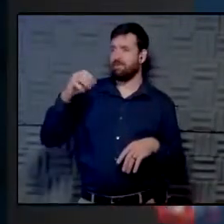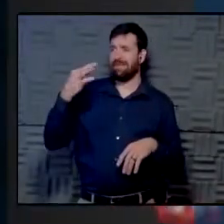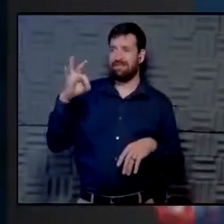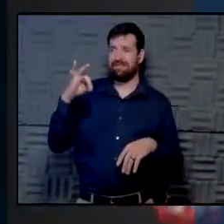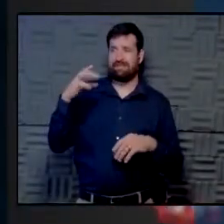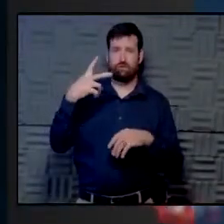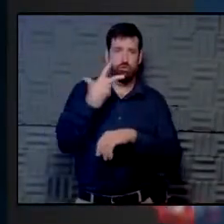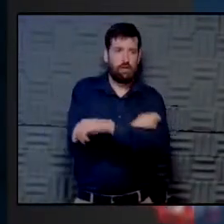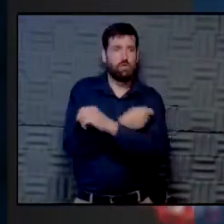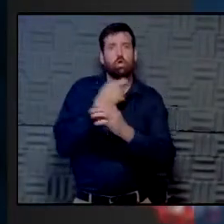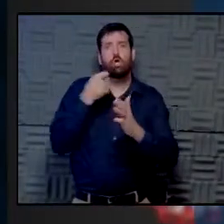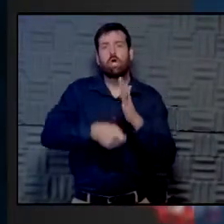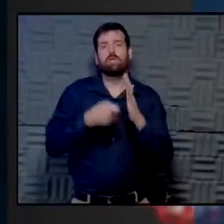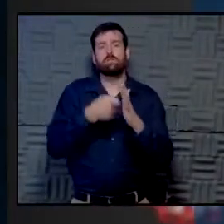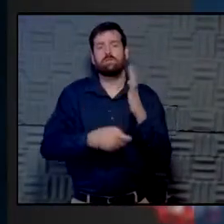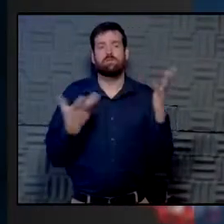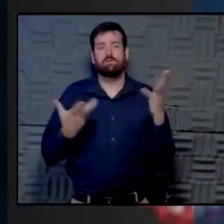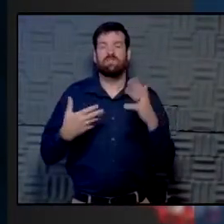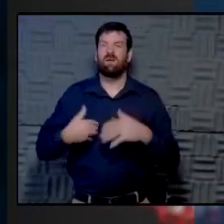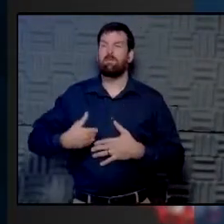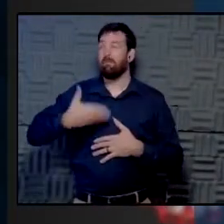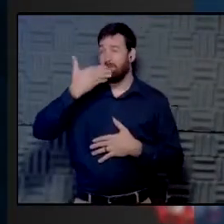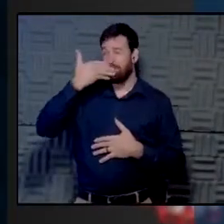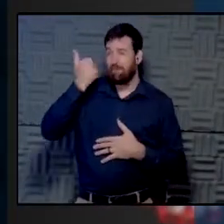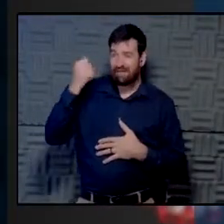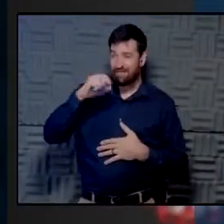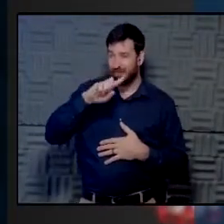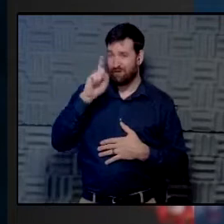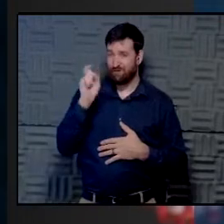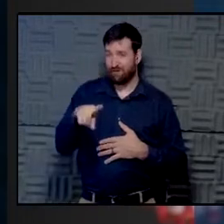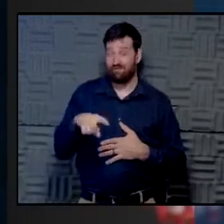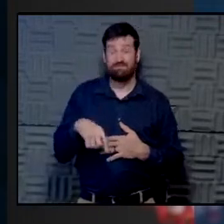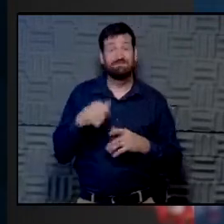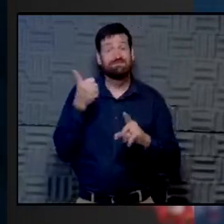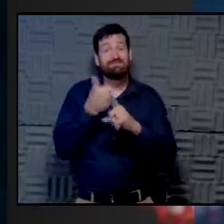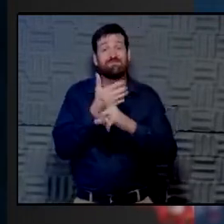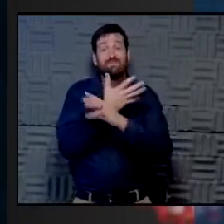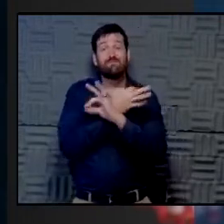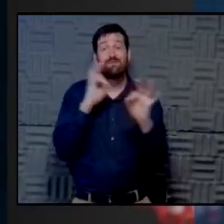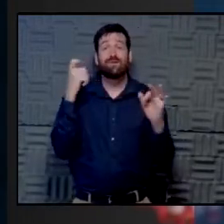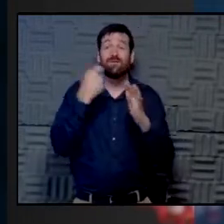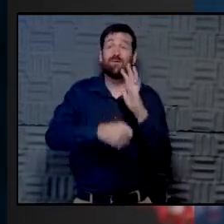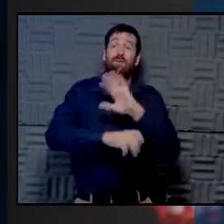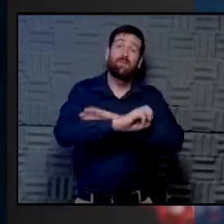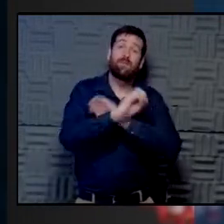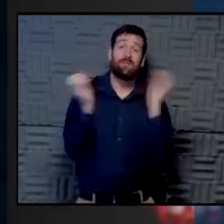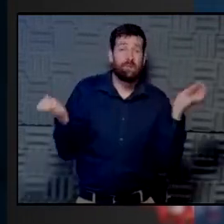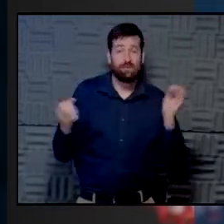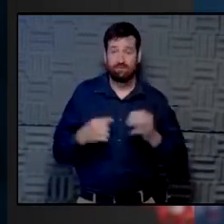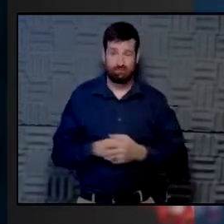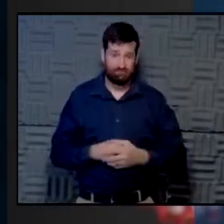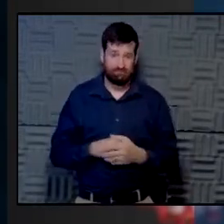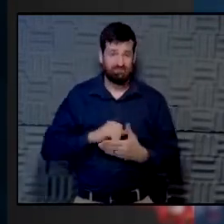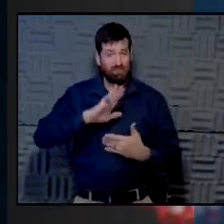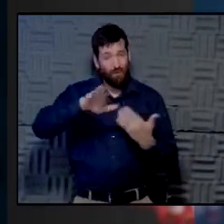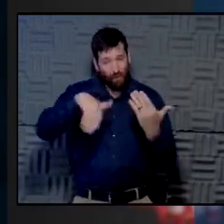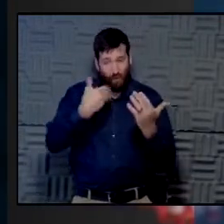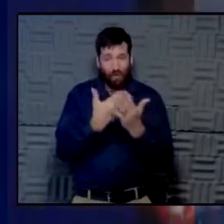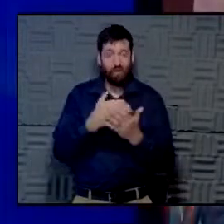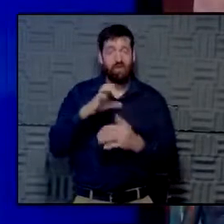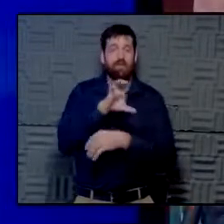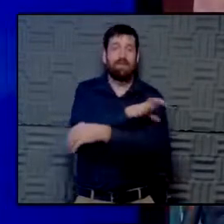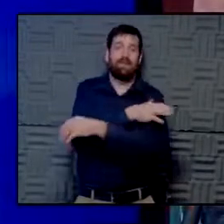shot cost? This is the best question, because COVID-19 vaccines are free. All of our mass clinics